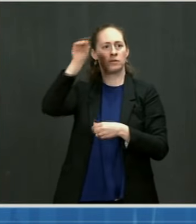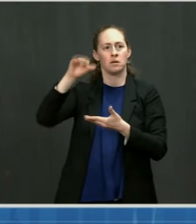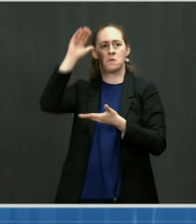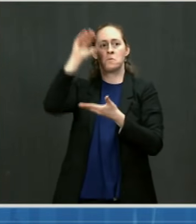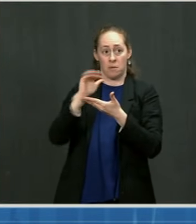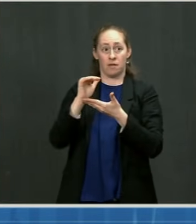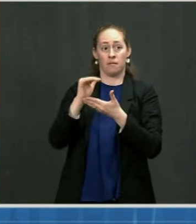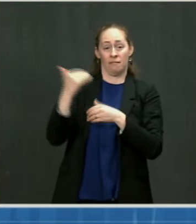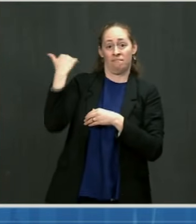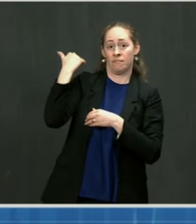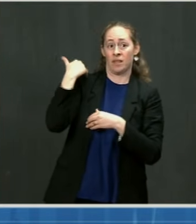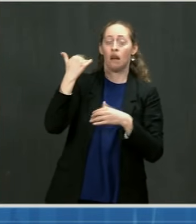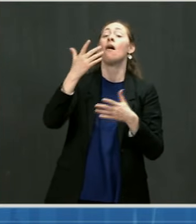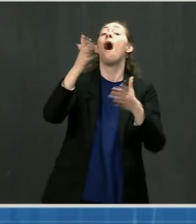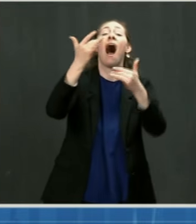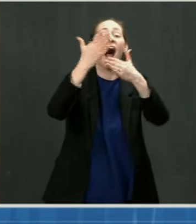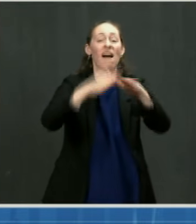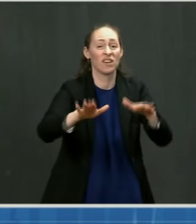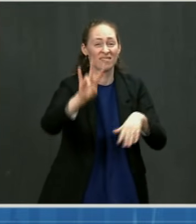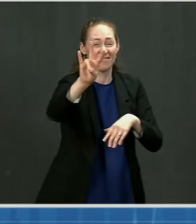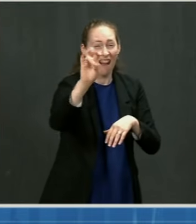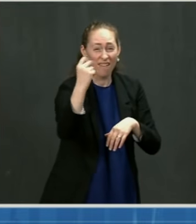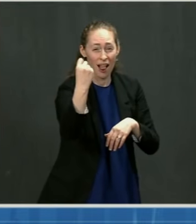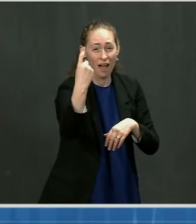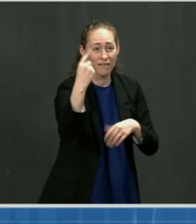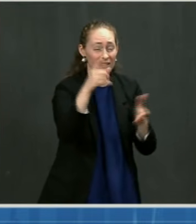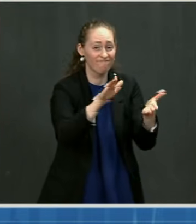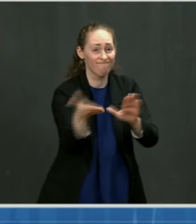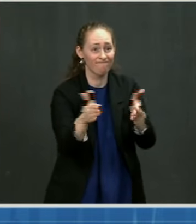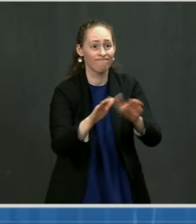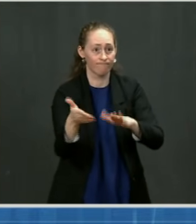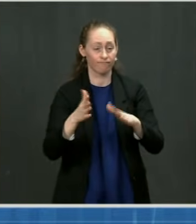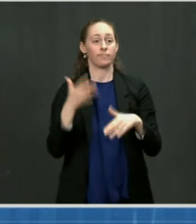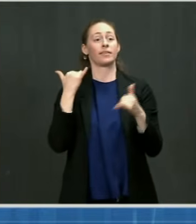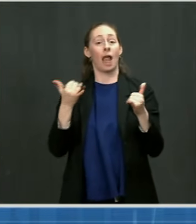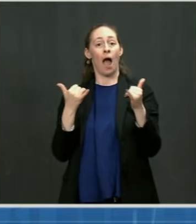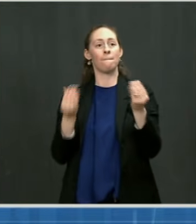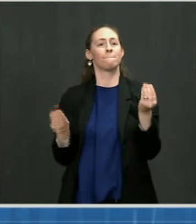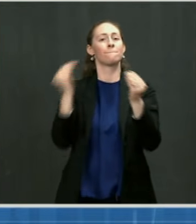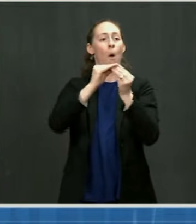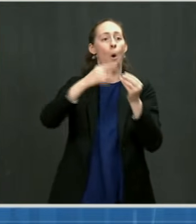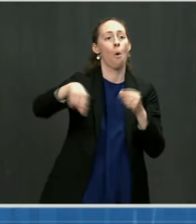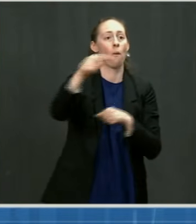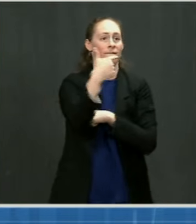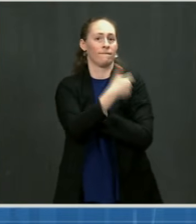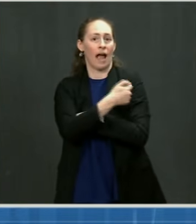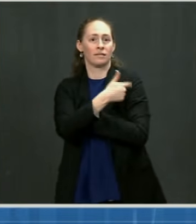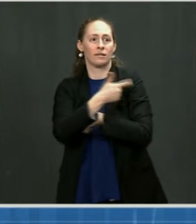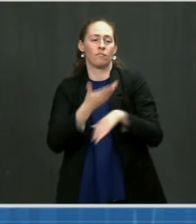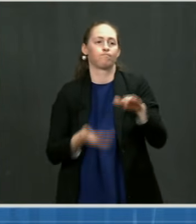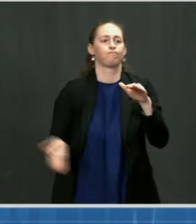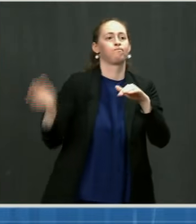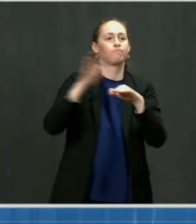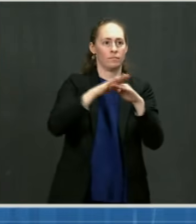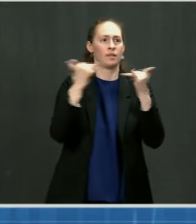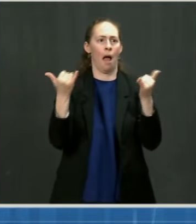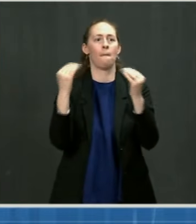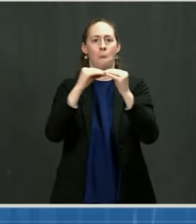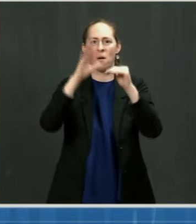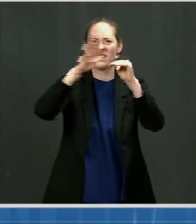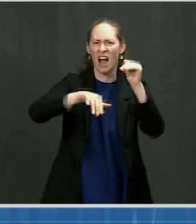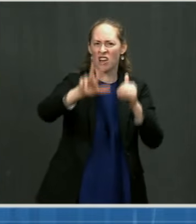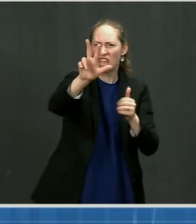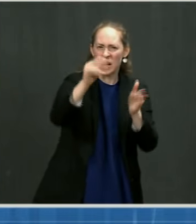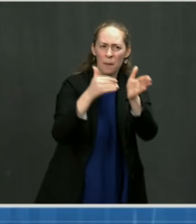711. Vaccinations continue to increase, with the most recent 7-day average of nearly 3 million vaccinations